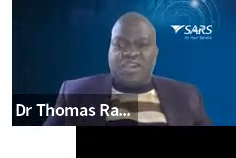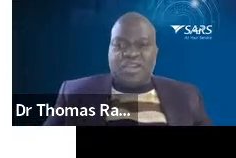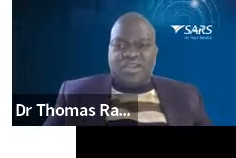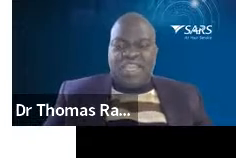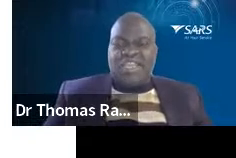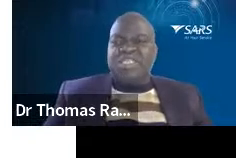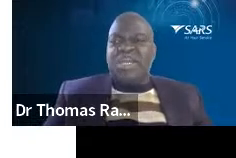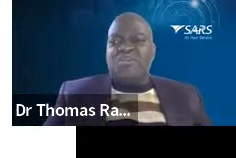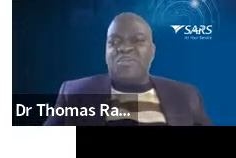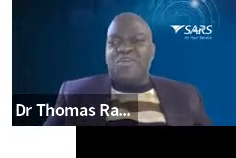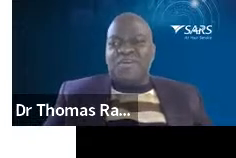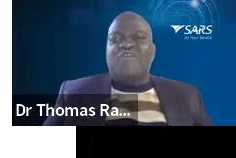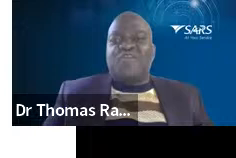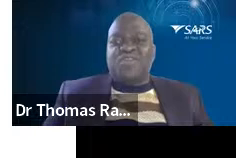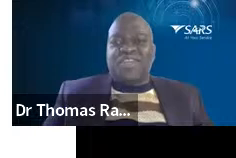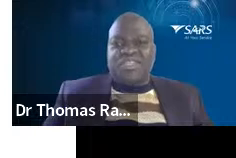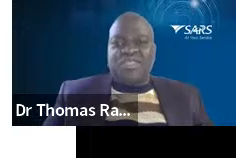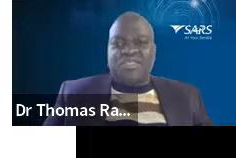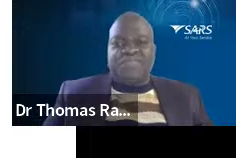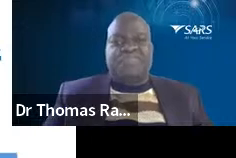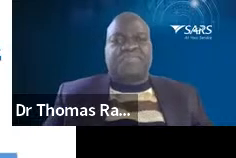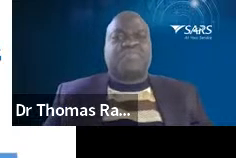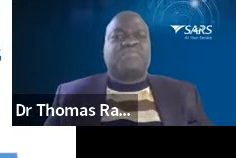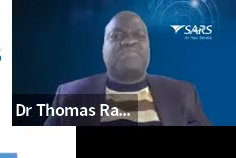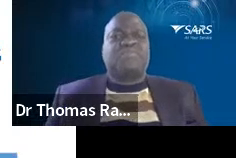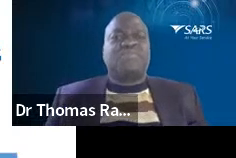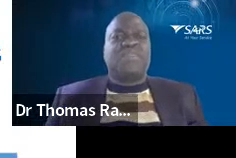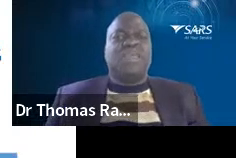be any shadow of contradiction.